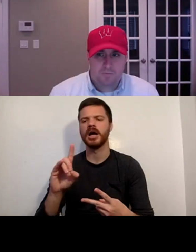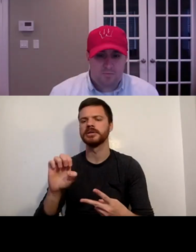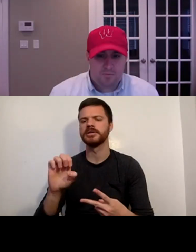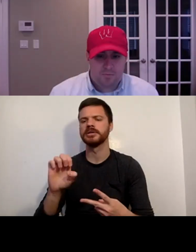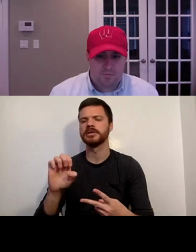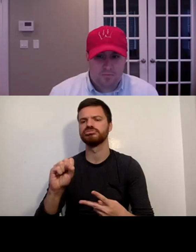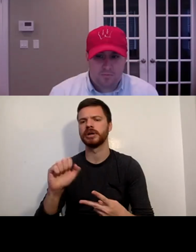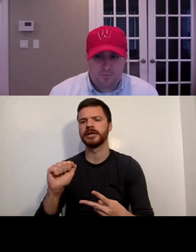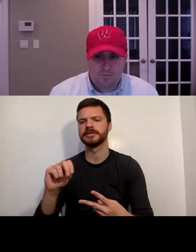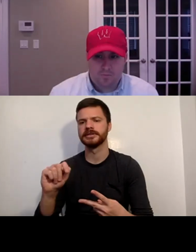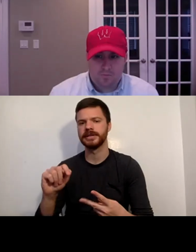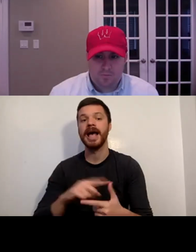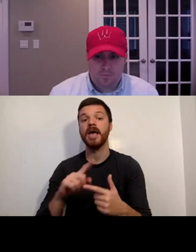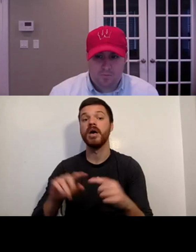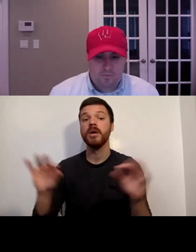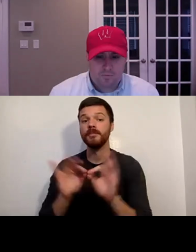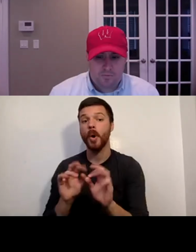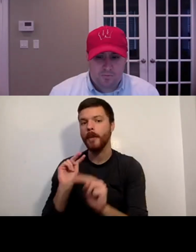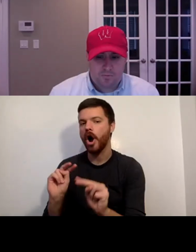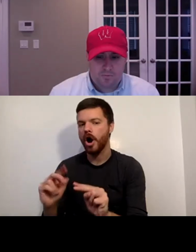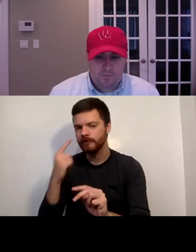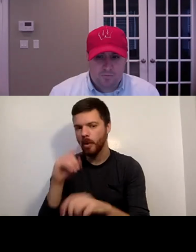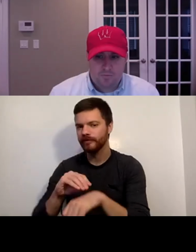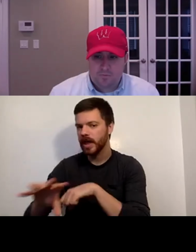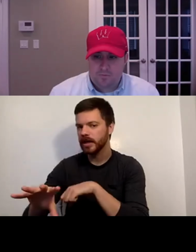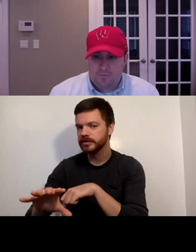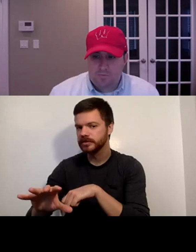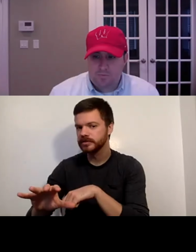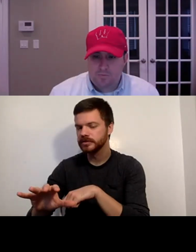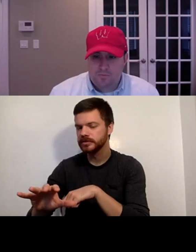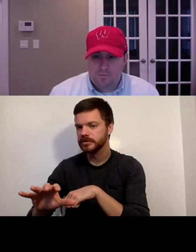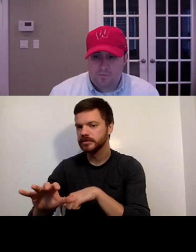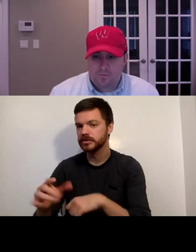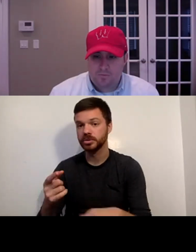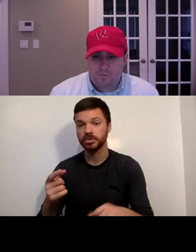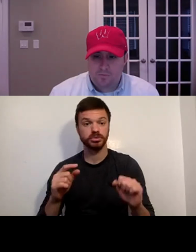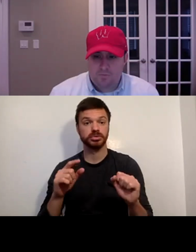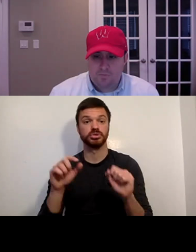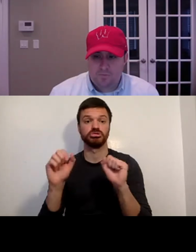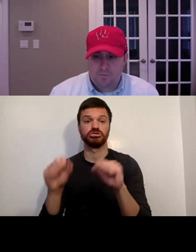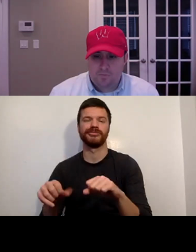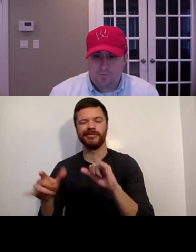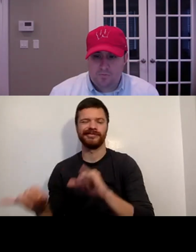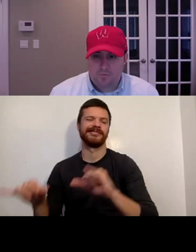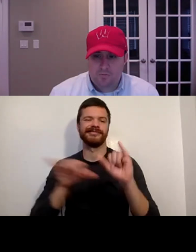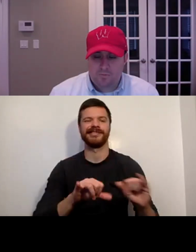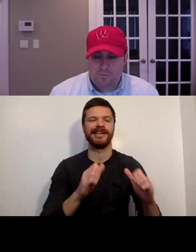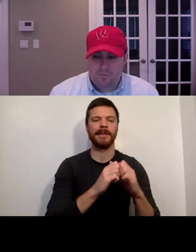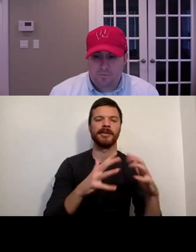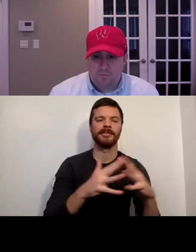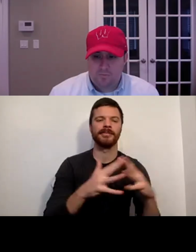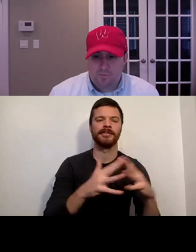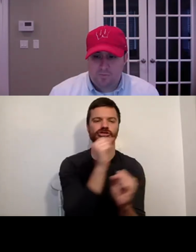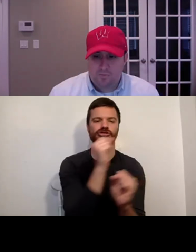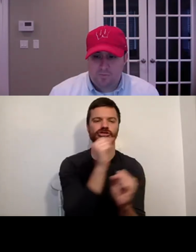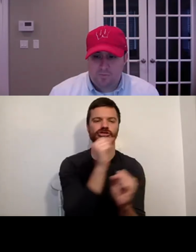and then keep monitoring for effect. You could sort of analogize that to implementation strategies. And